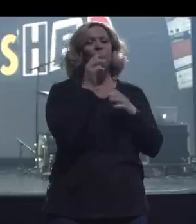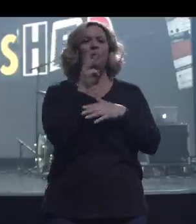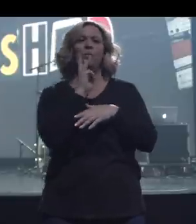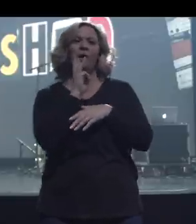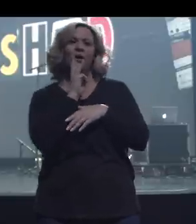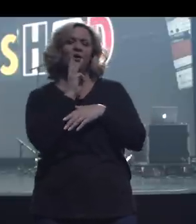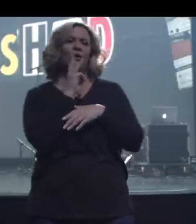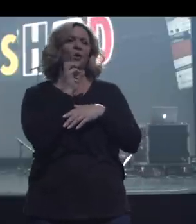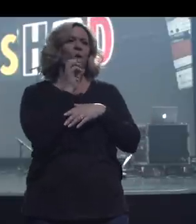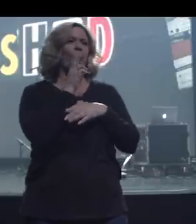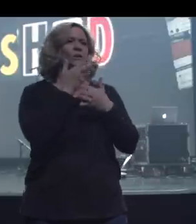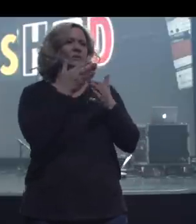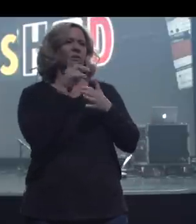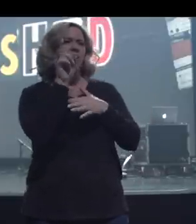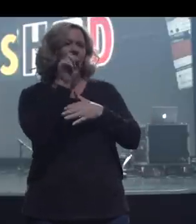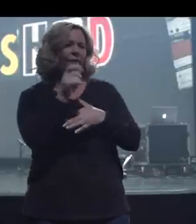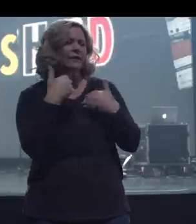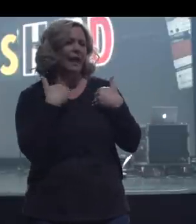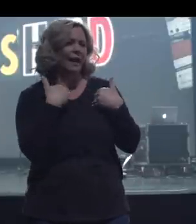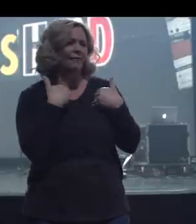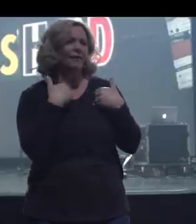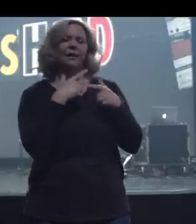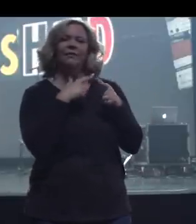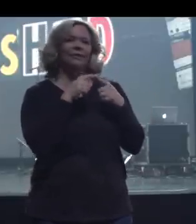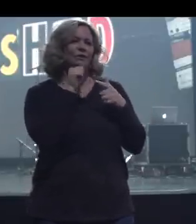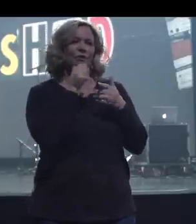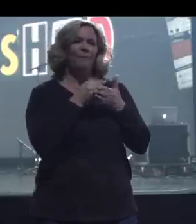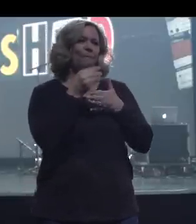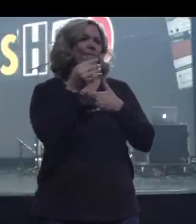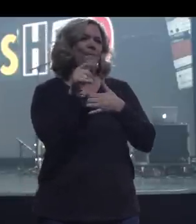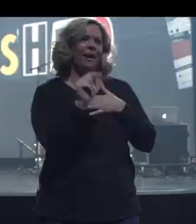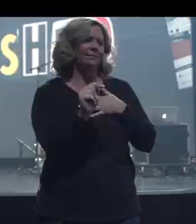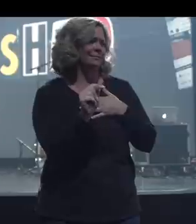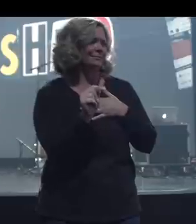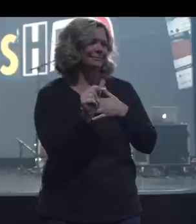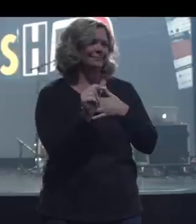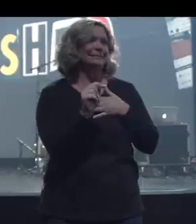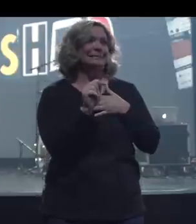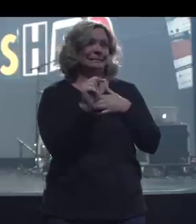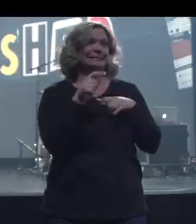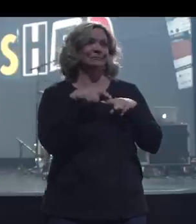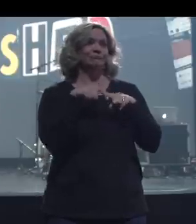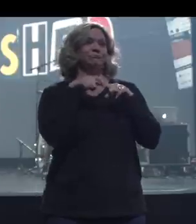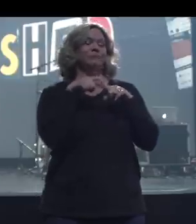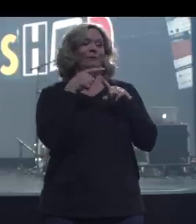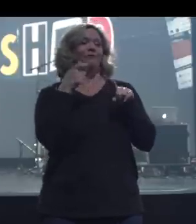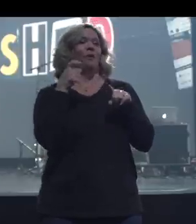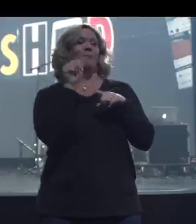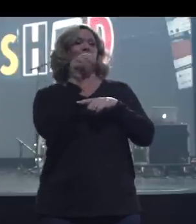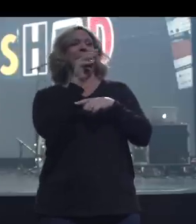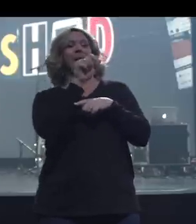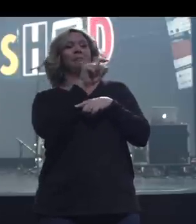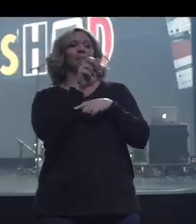or something you have to have, you would say, I'm just gonna take a break from the Amazon